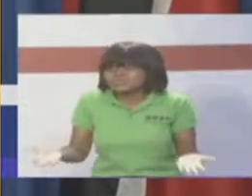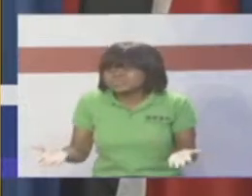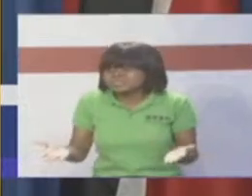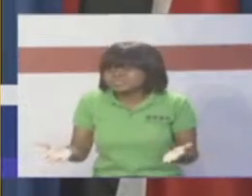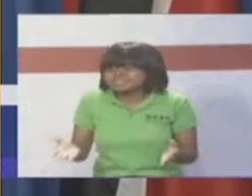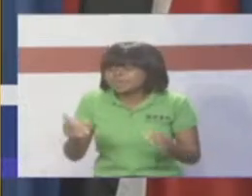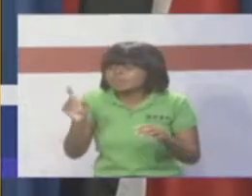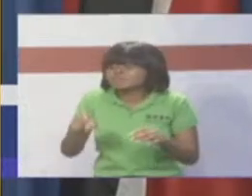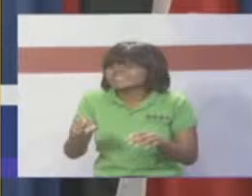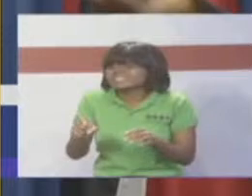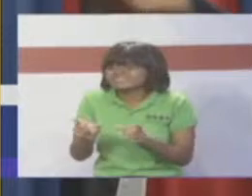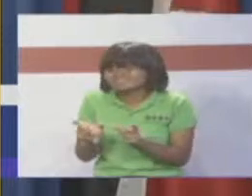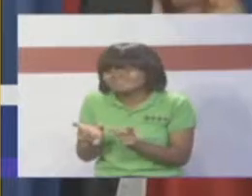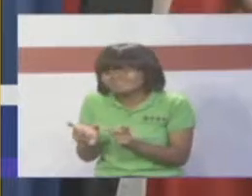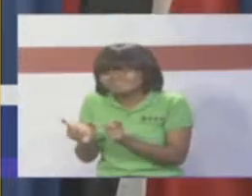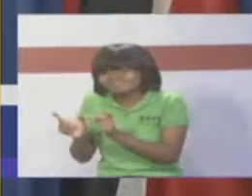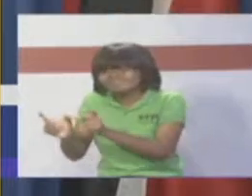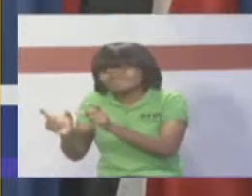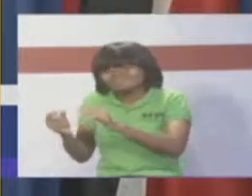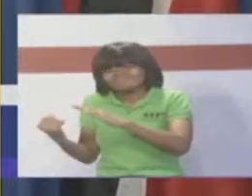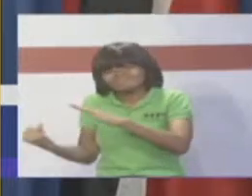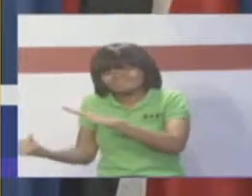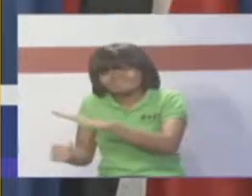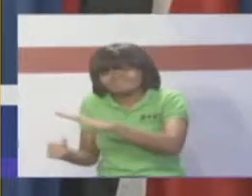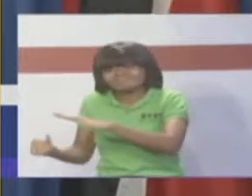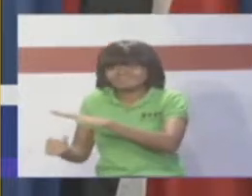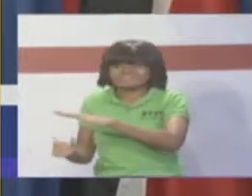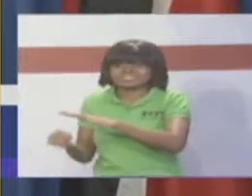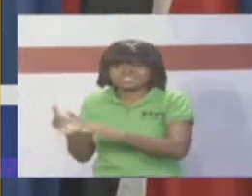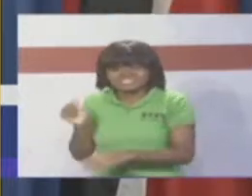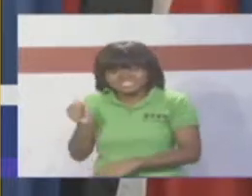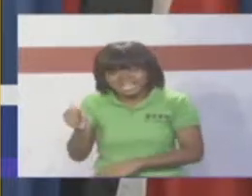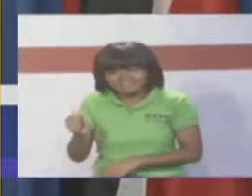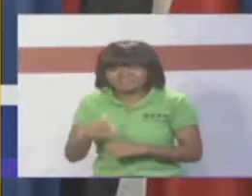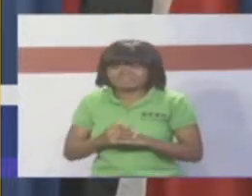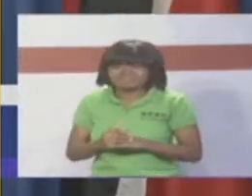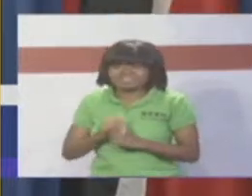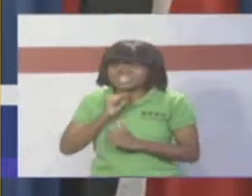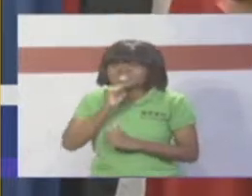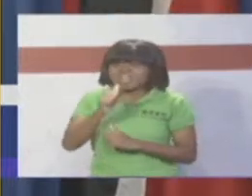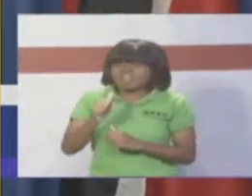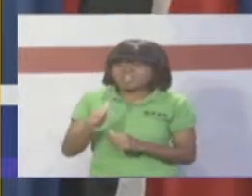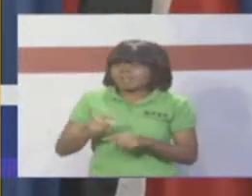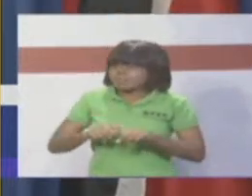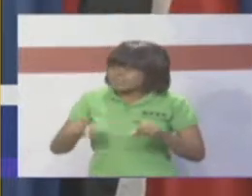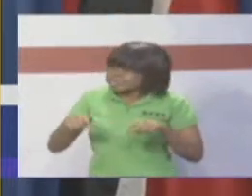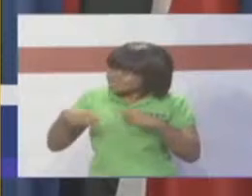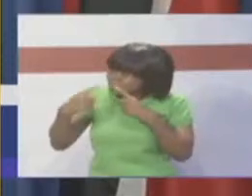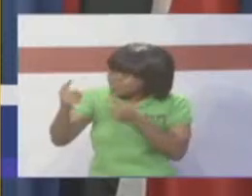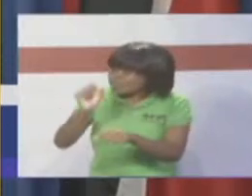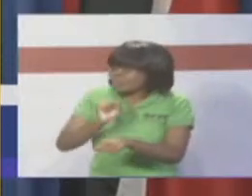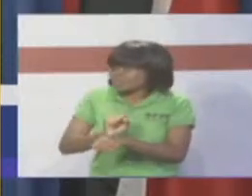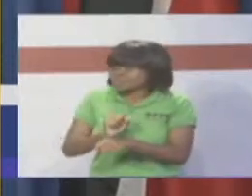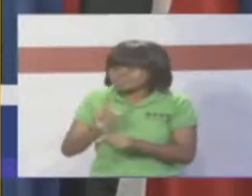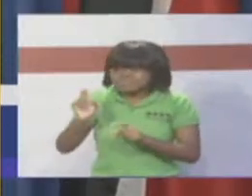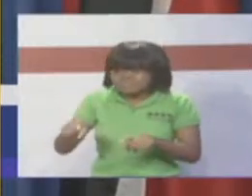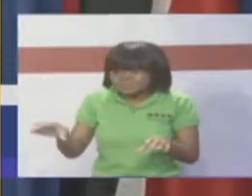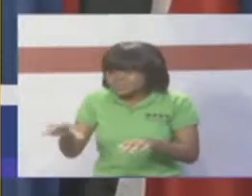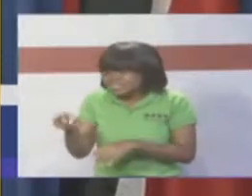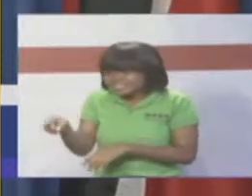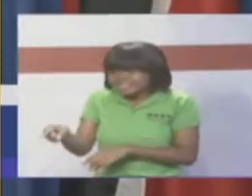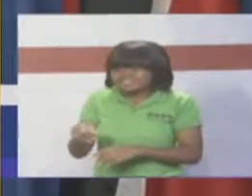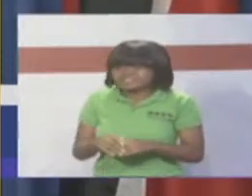could. That's one of the things. But you have to go to work. You have to do this. You have to do that. And when you do that, you do it to some